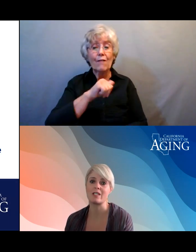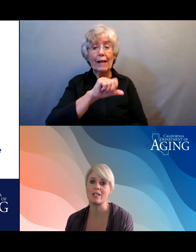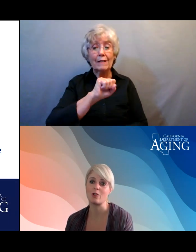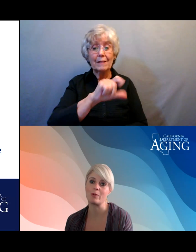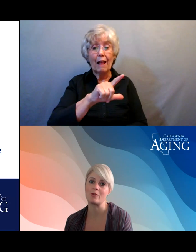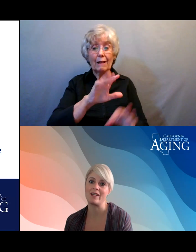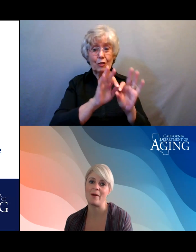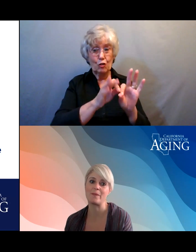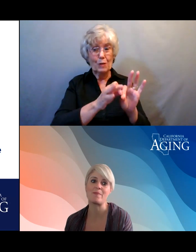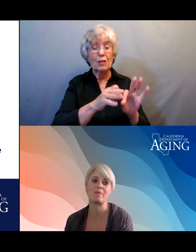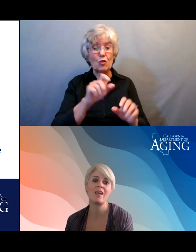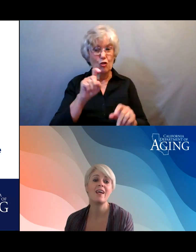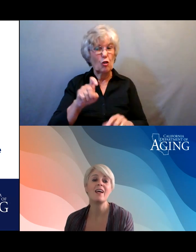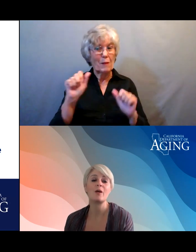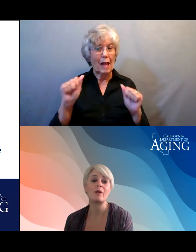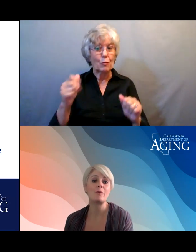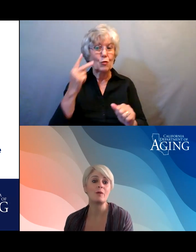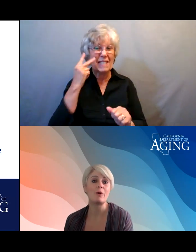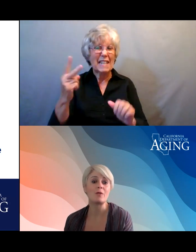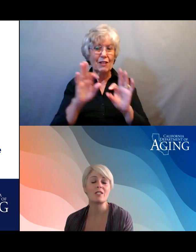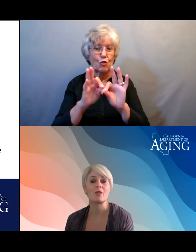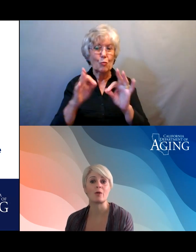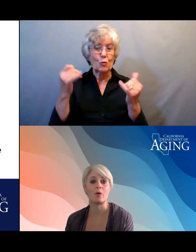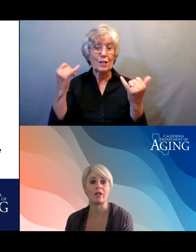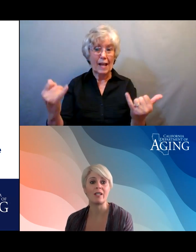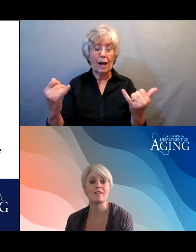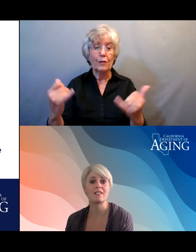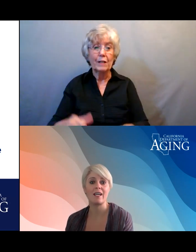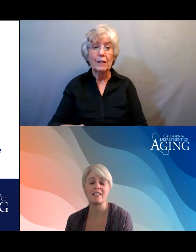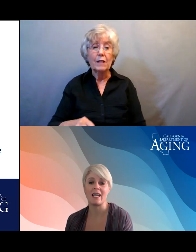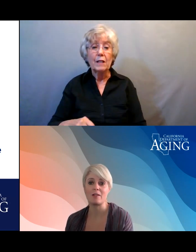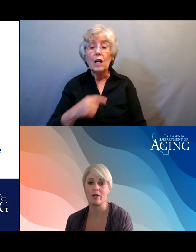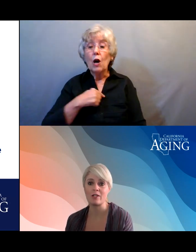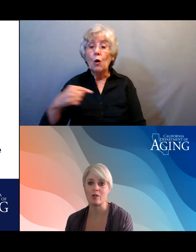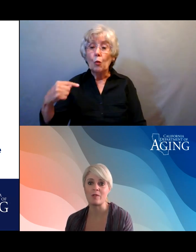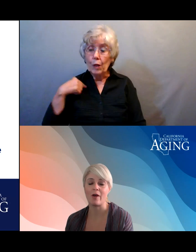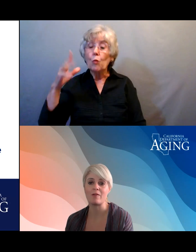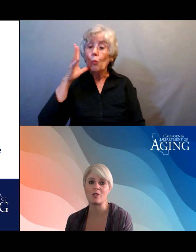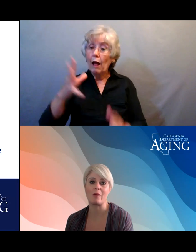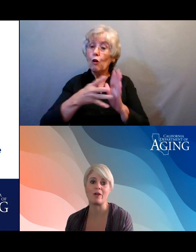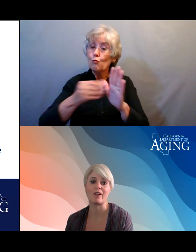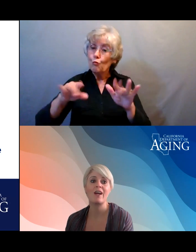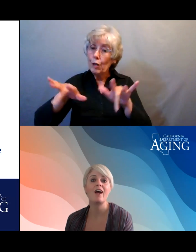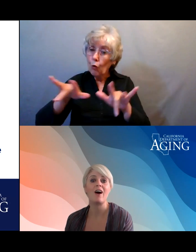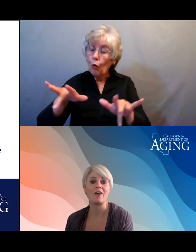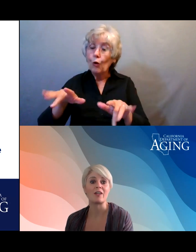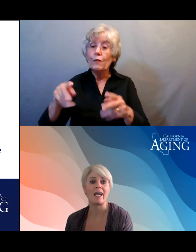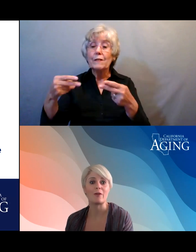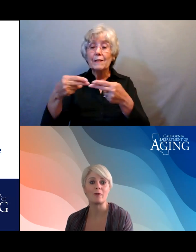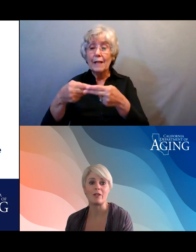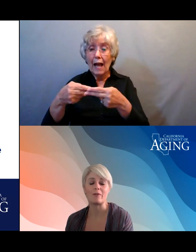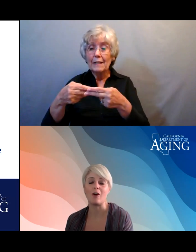be able to see the interpreter right now. Now, we will post the recording, the slides, and the transcripts of this webinar on